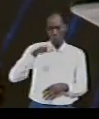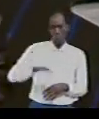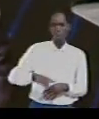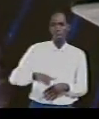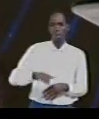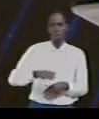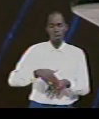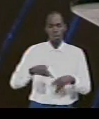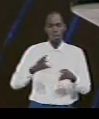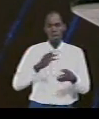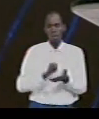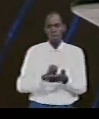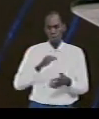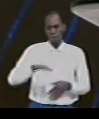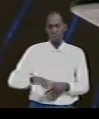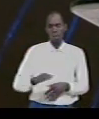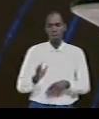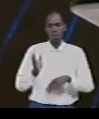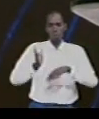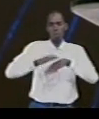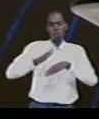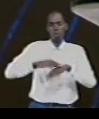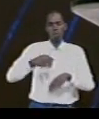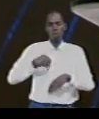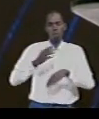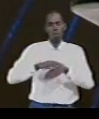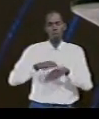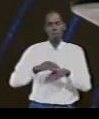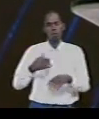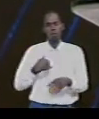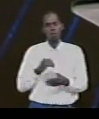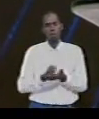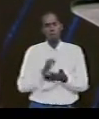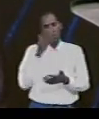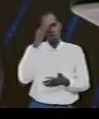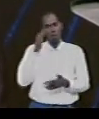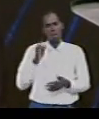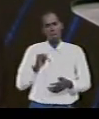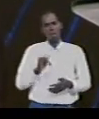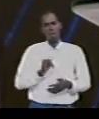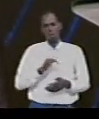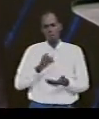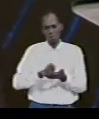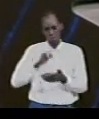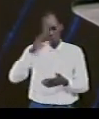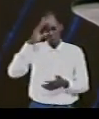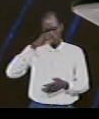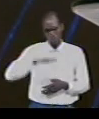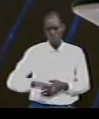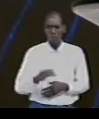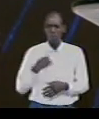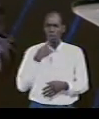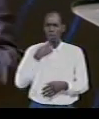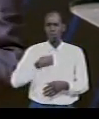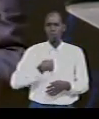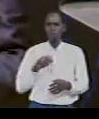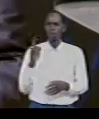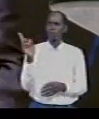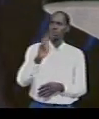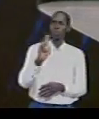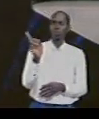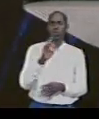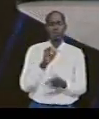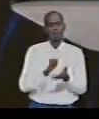child was doing like this to me. You're a soldier, you're going to the battlefield, and one child is doing like this to you. That's why you're right. Go